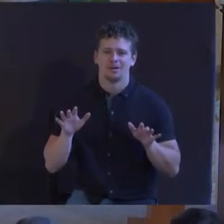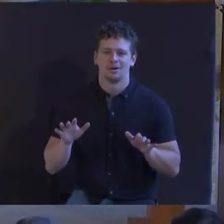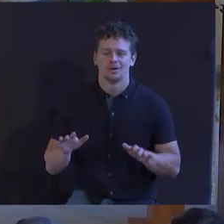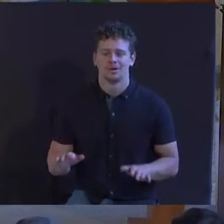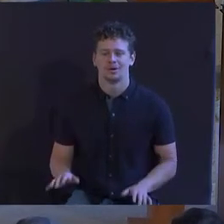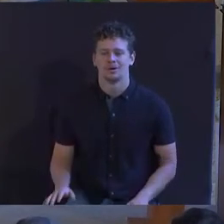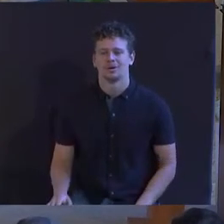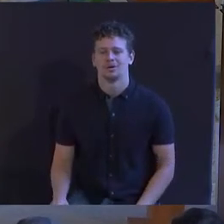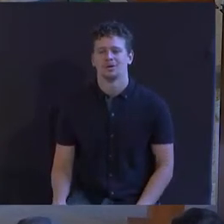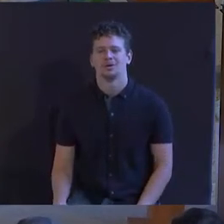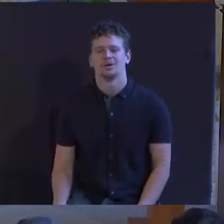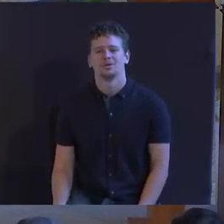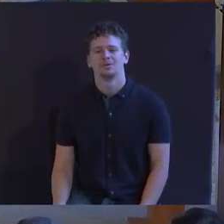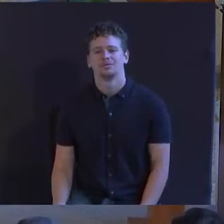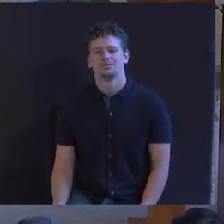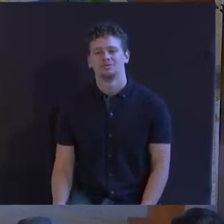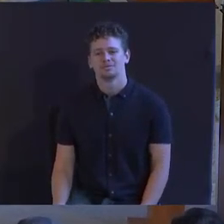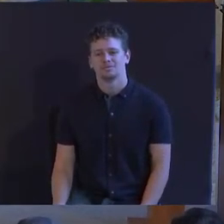Time for being